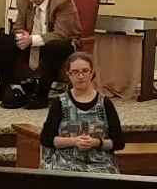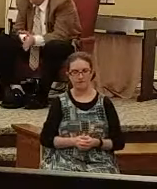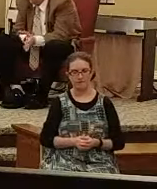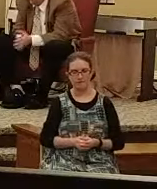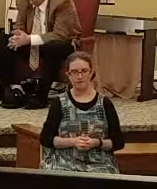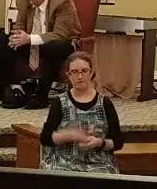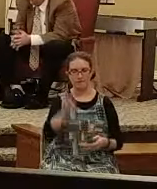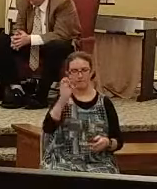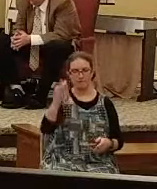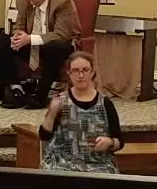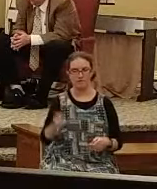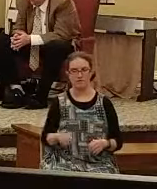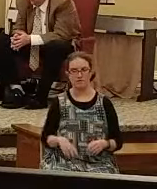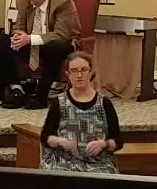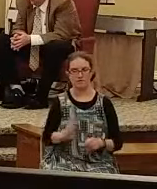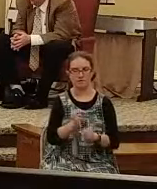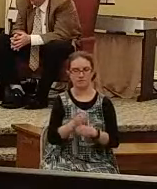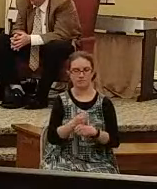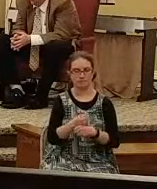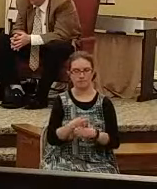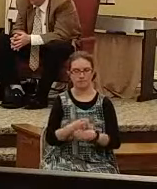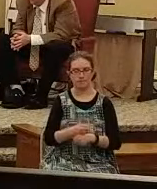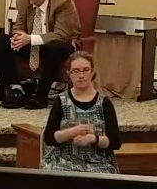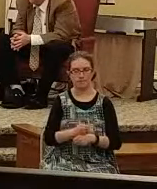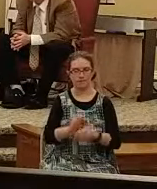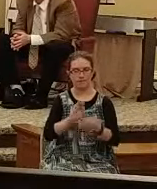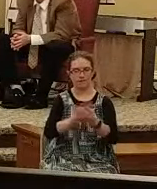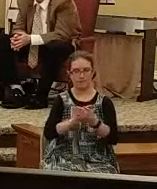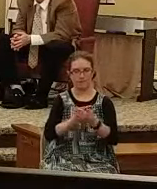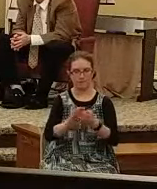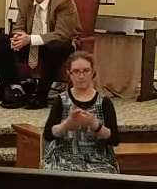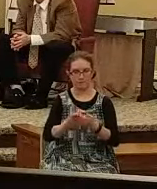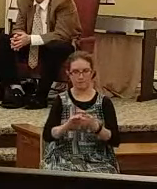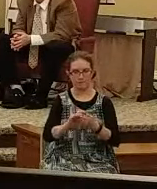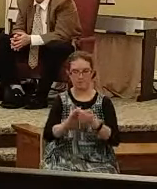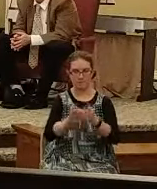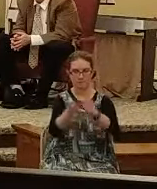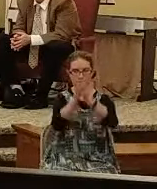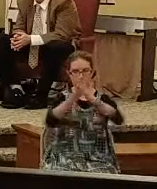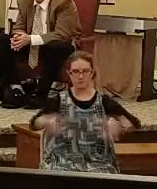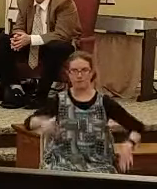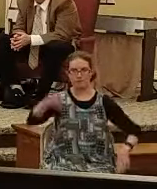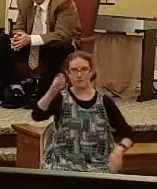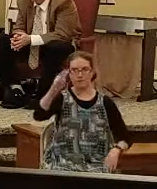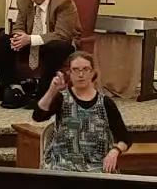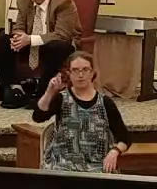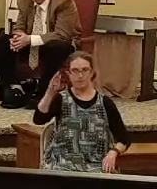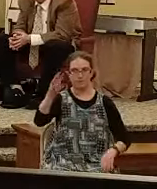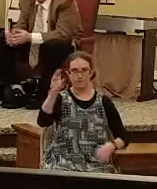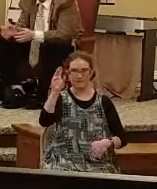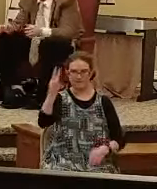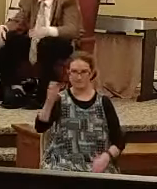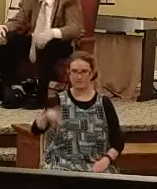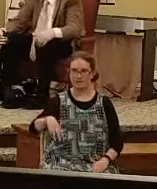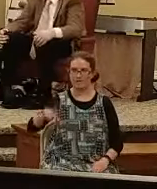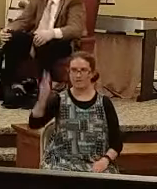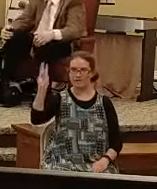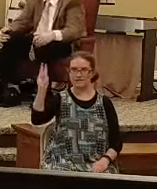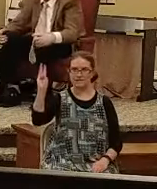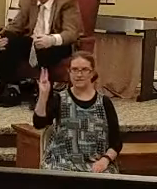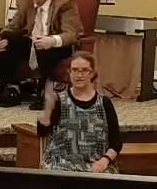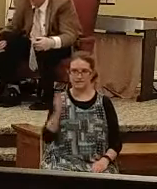your feet shod with the preparation of the gospel of peace. We have to guard our footsteps. Proverbs 6, verse 16. Look at